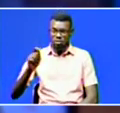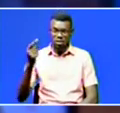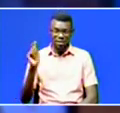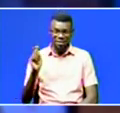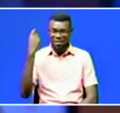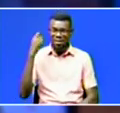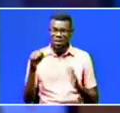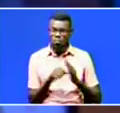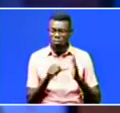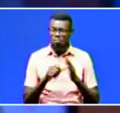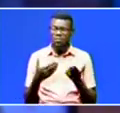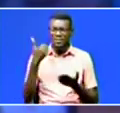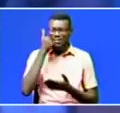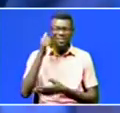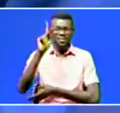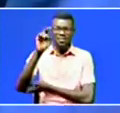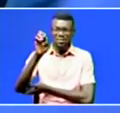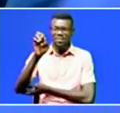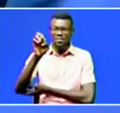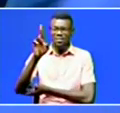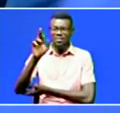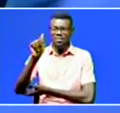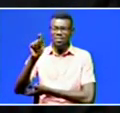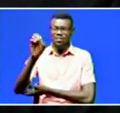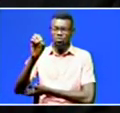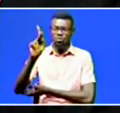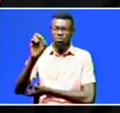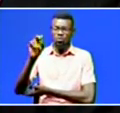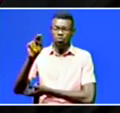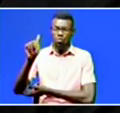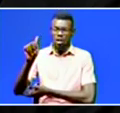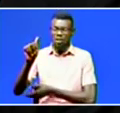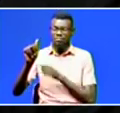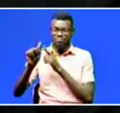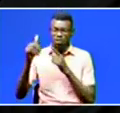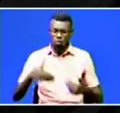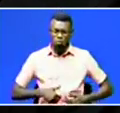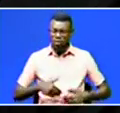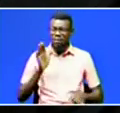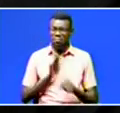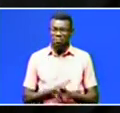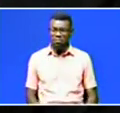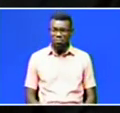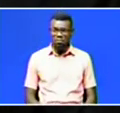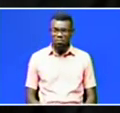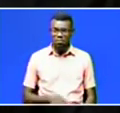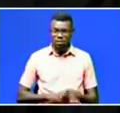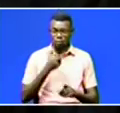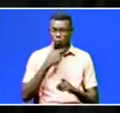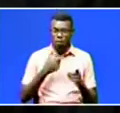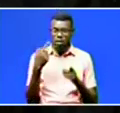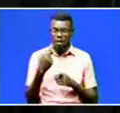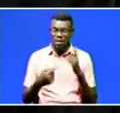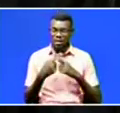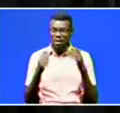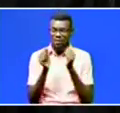in keratoconus cases, especially among the youth. Keratoconus starts at, say, by the age of 10. It becomes worse